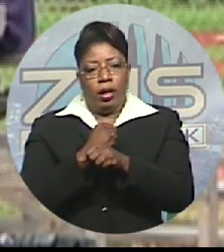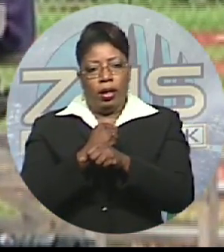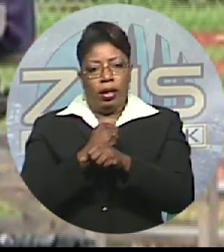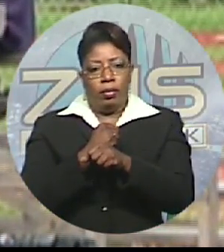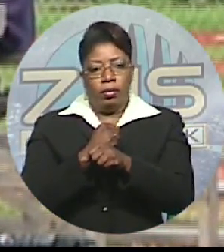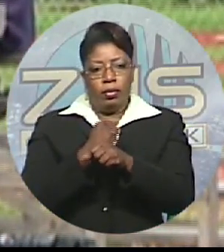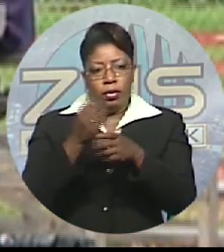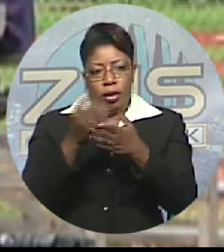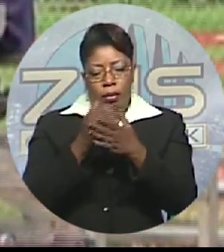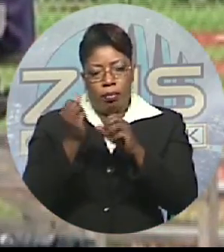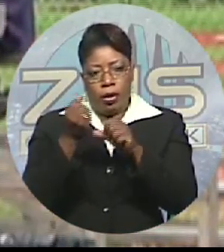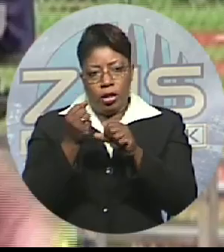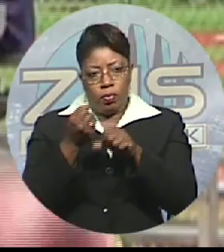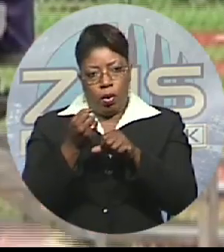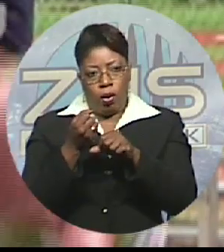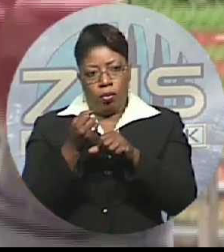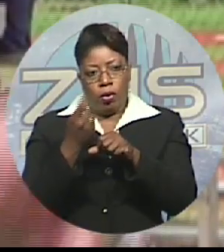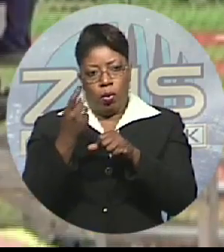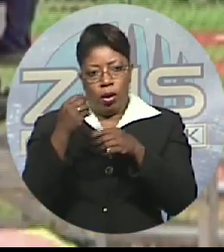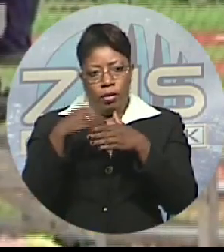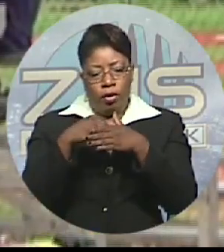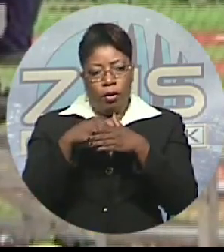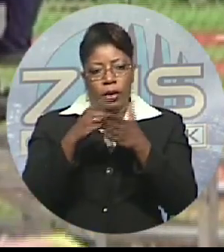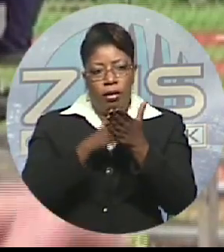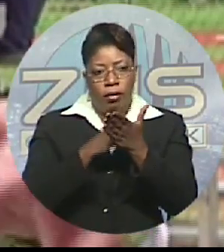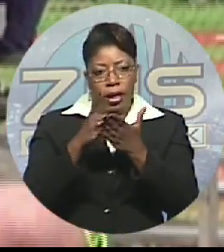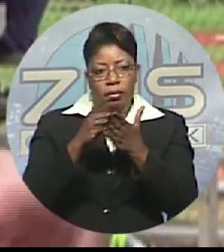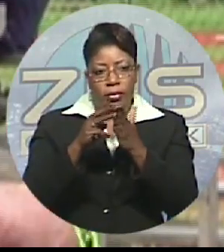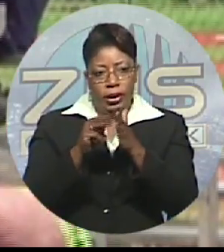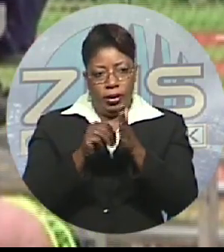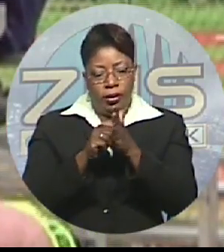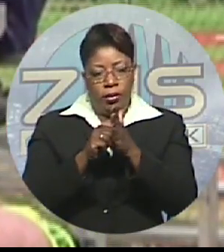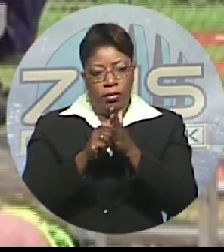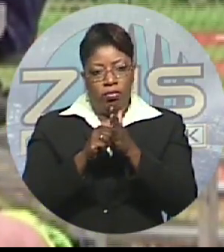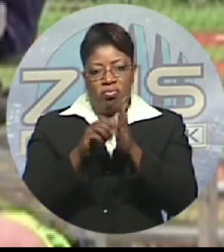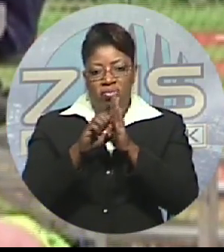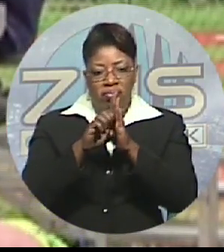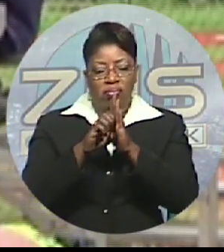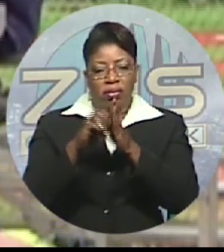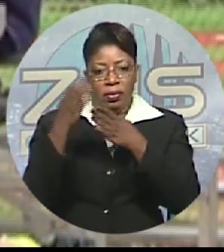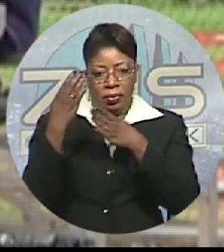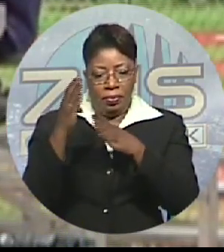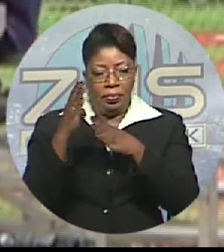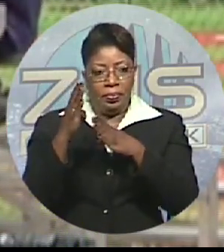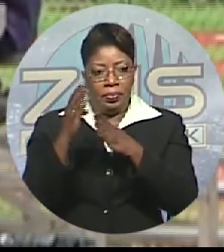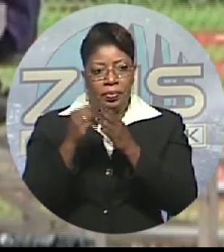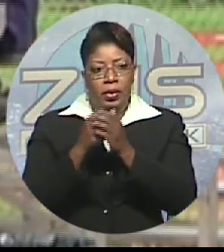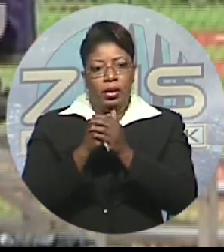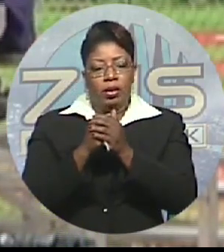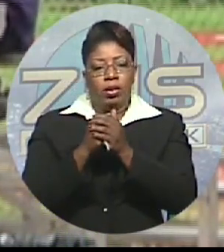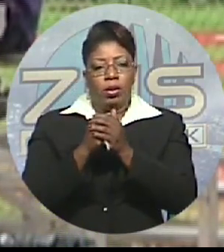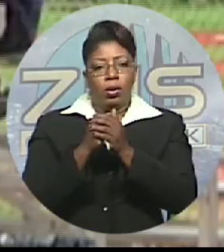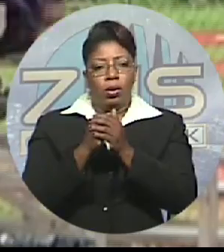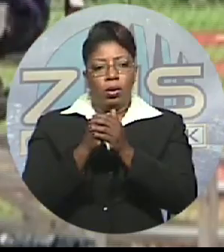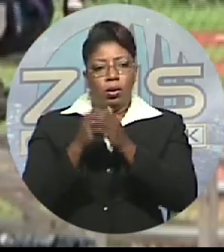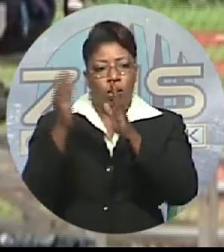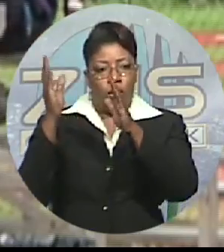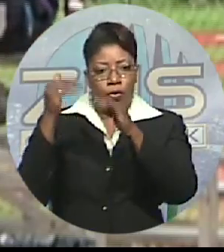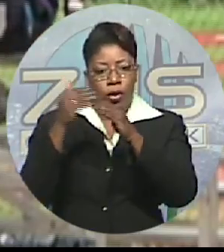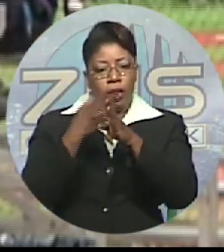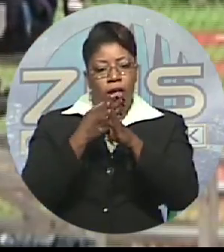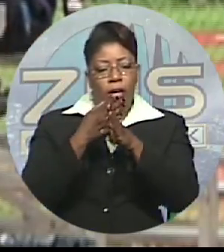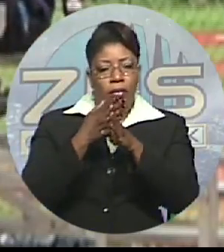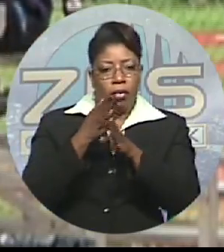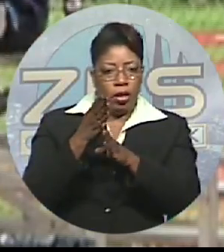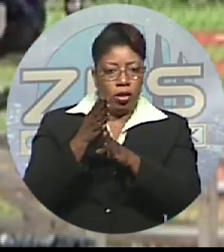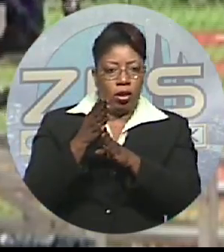Baseball possibly doing is being more involved in the development in places like the Bahamas and Curacao. So hopefully Major League